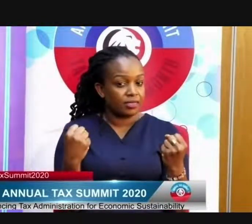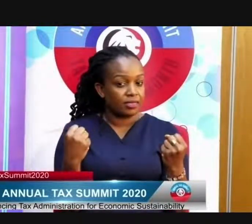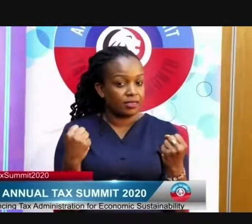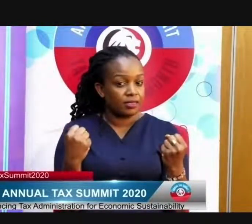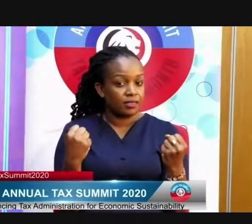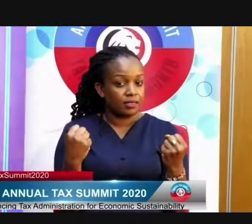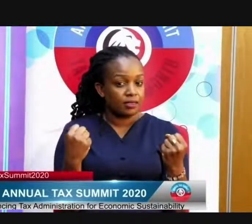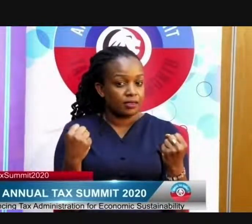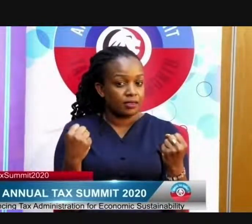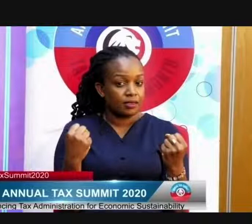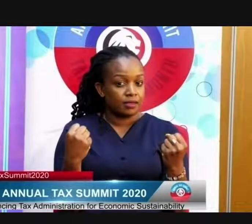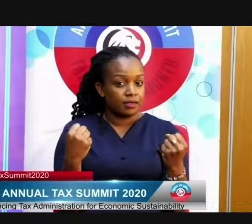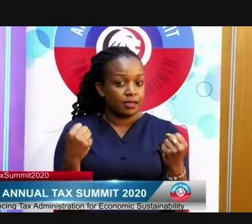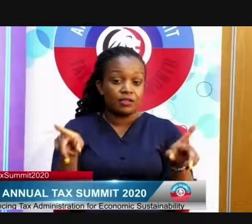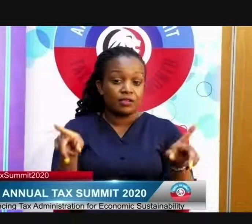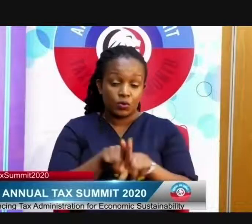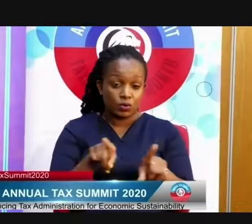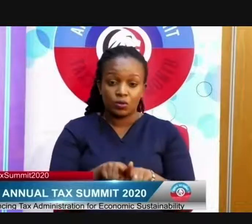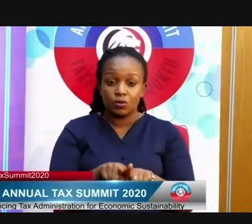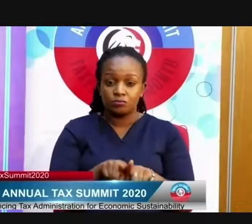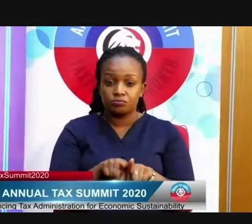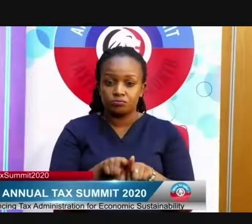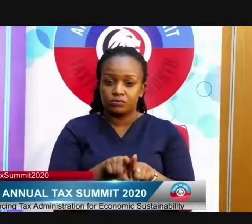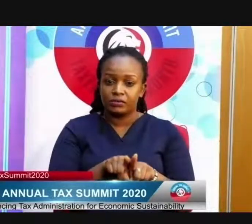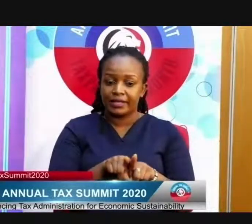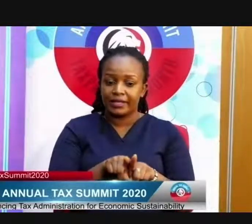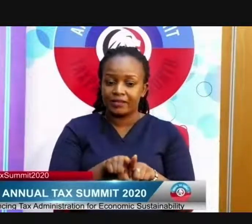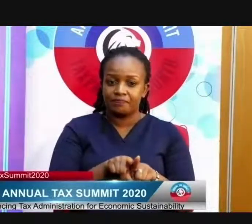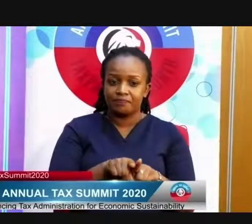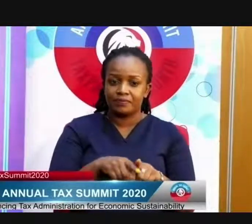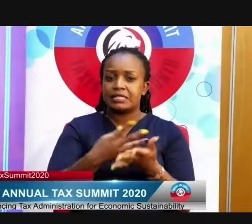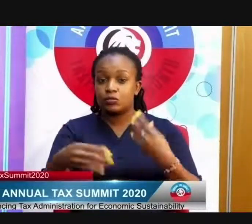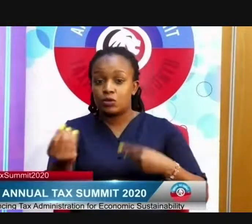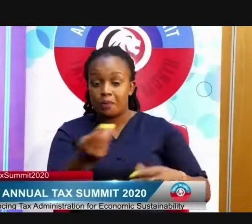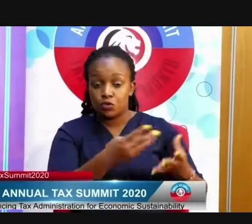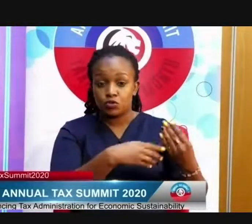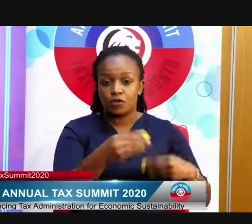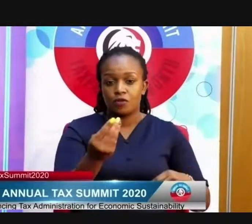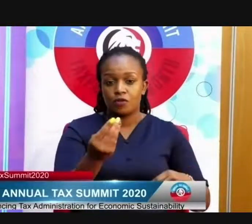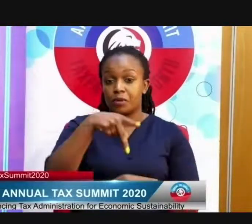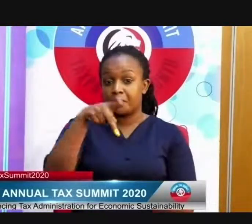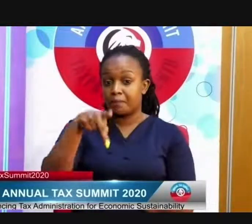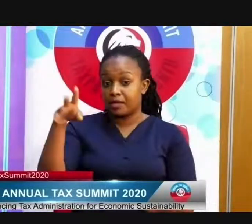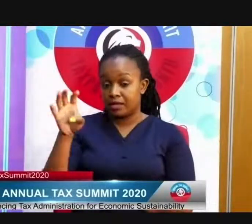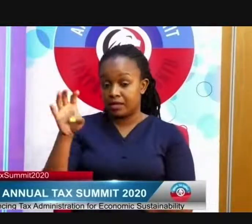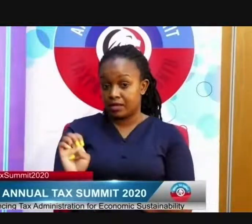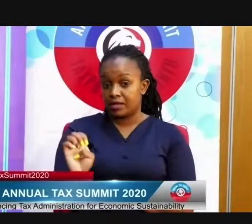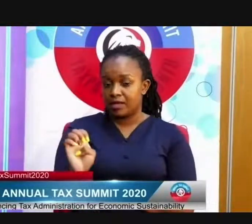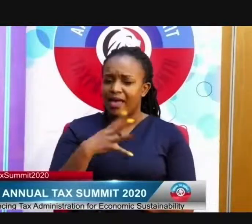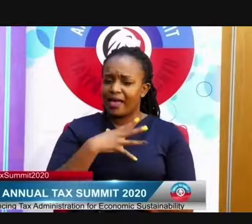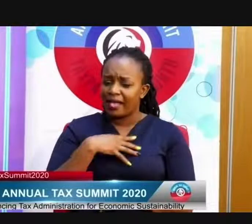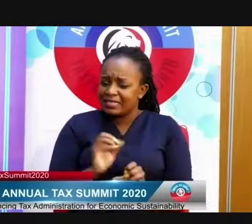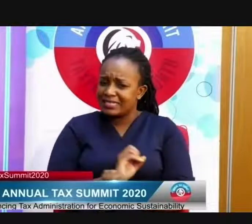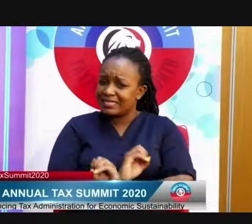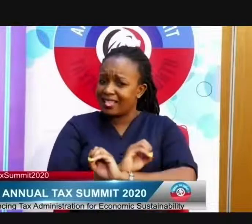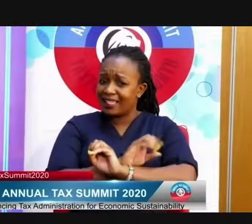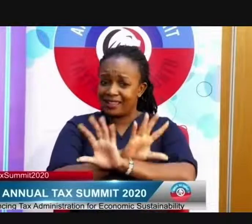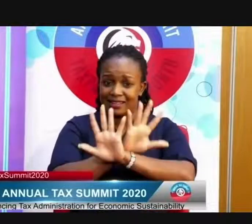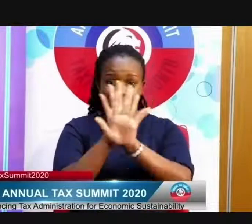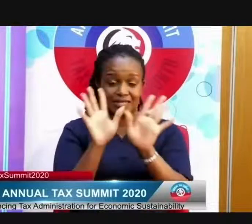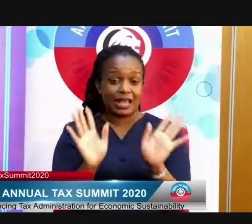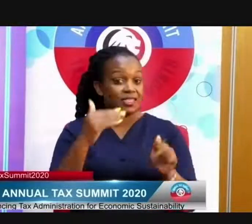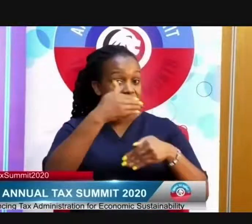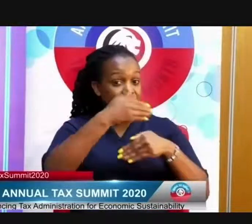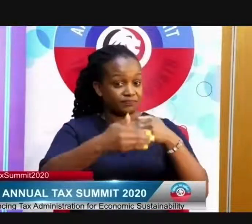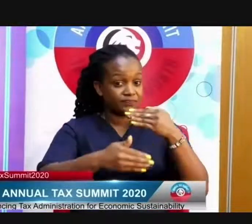the distribution of PPE, the personal protection equipment. And it is clear that the infrastructure of many revenue authorities